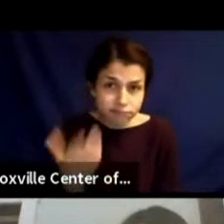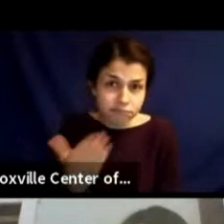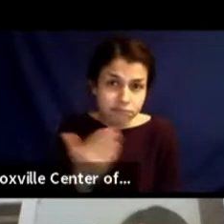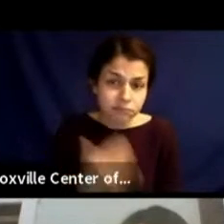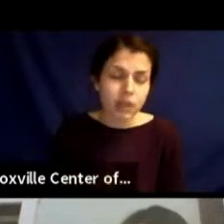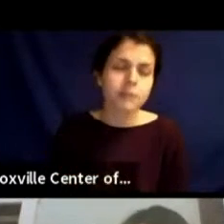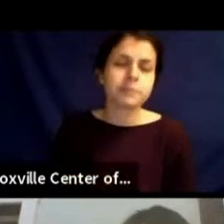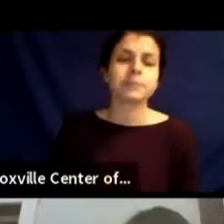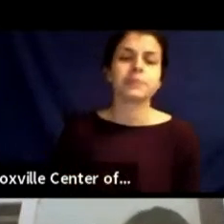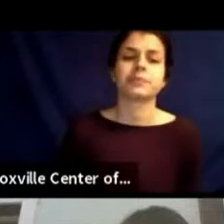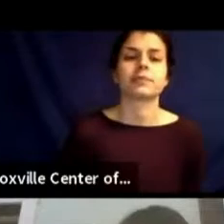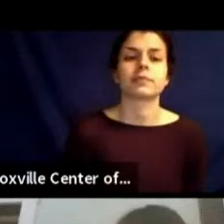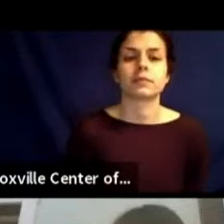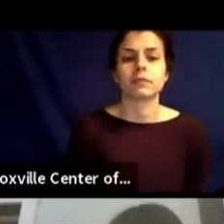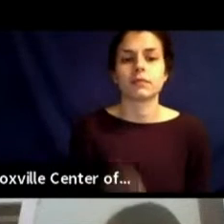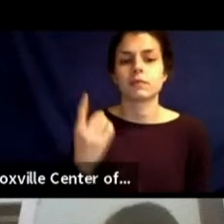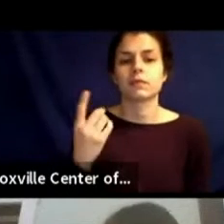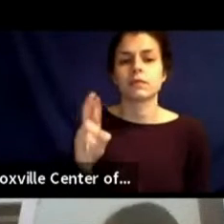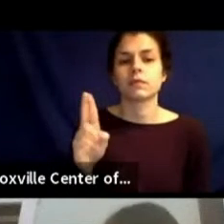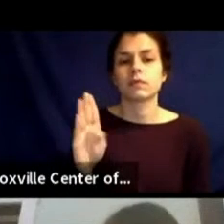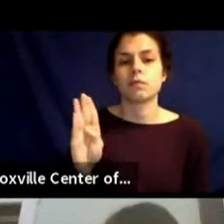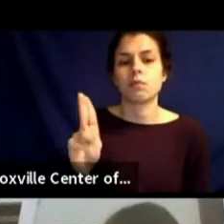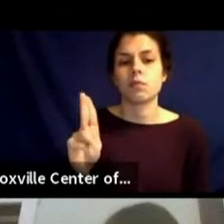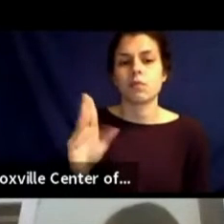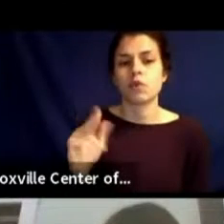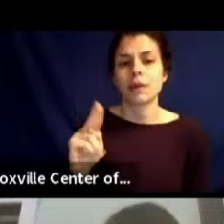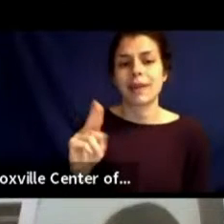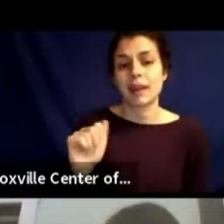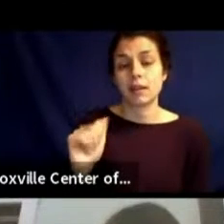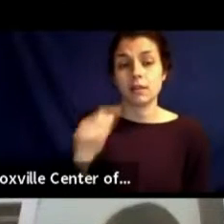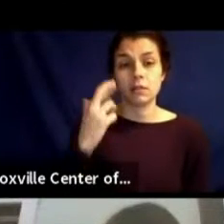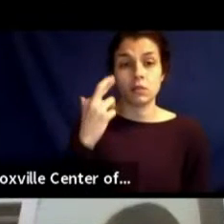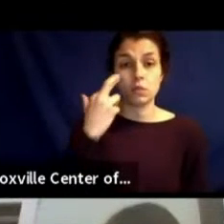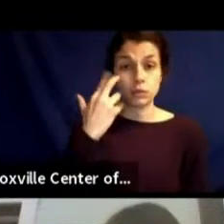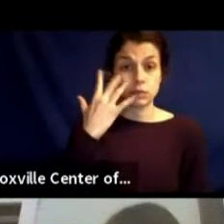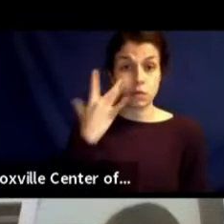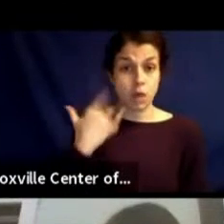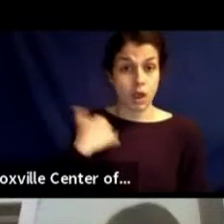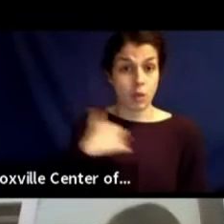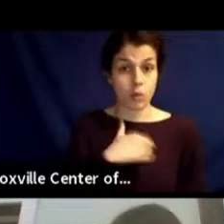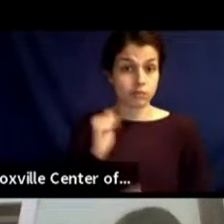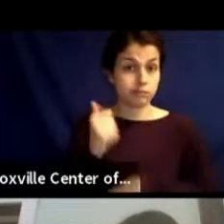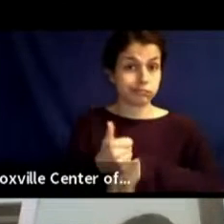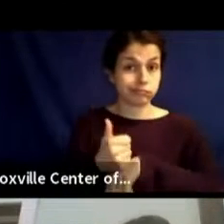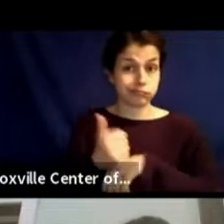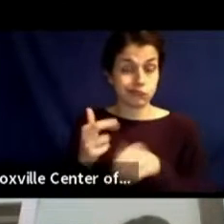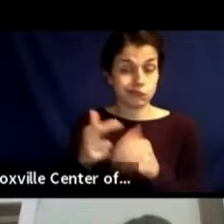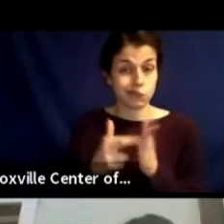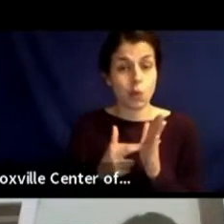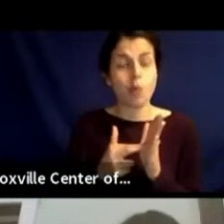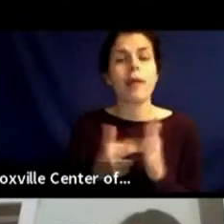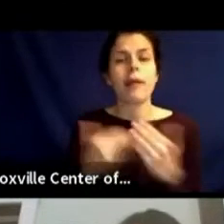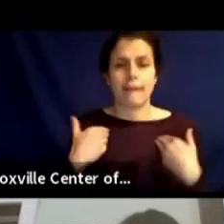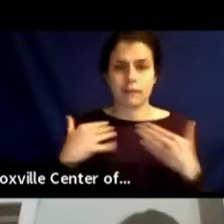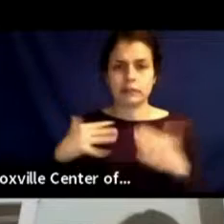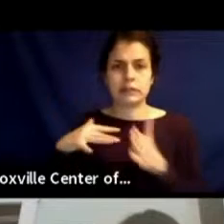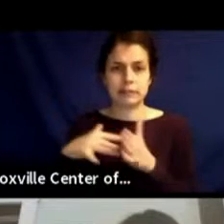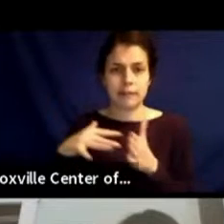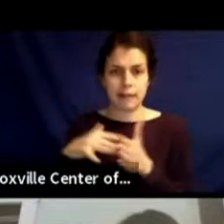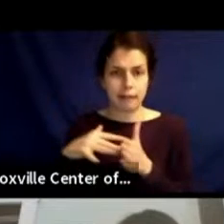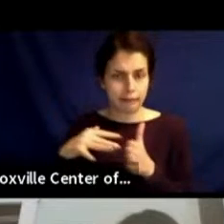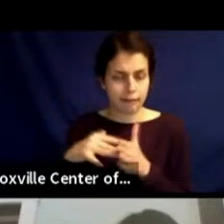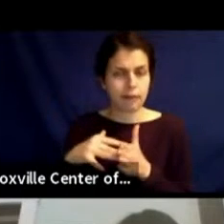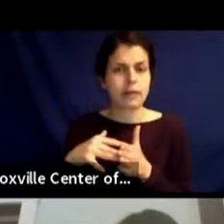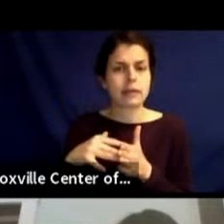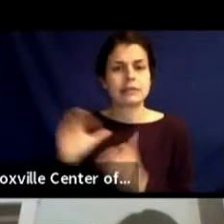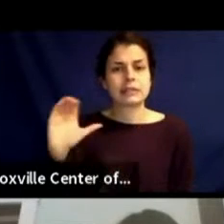Well, the reason we put this in place were a couple things. One is that there was a study that